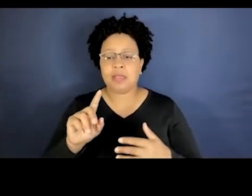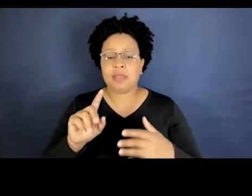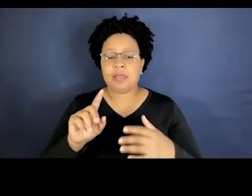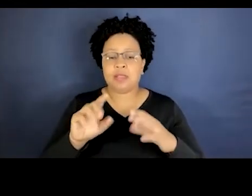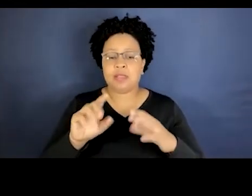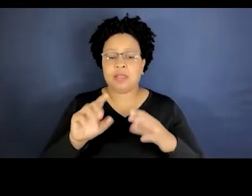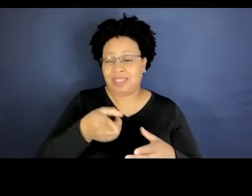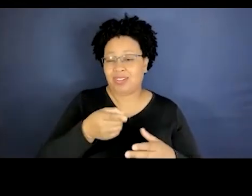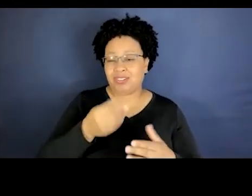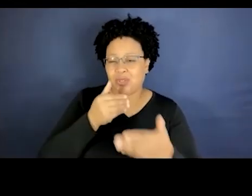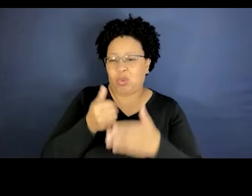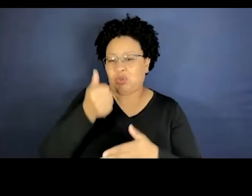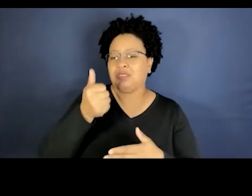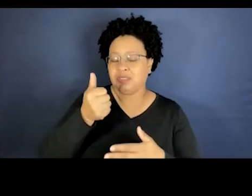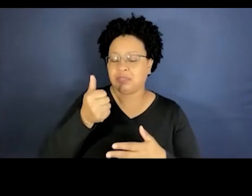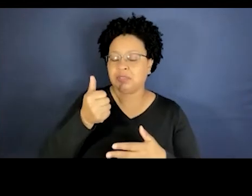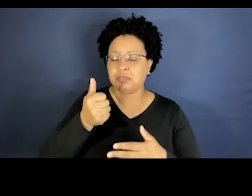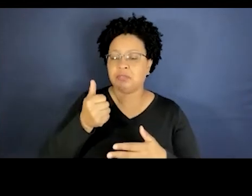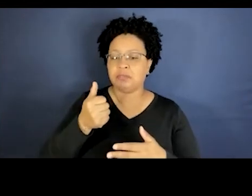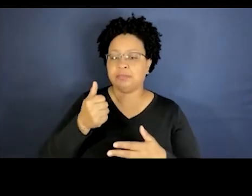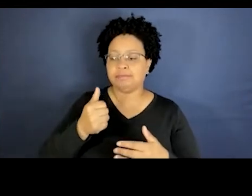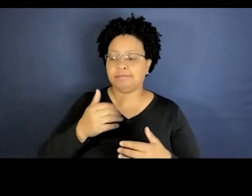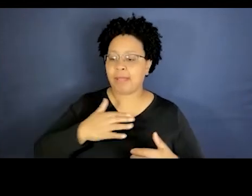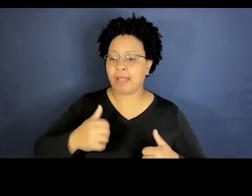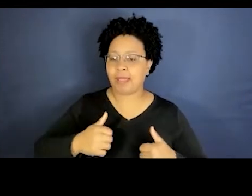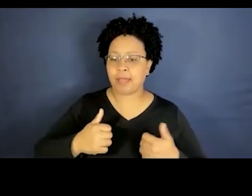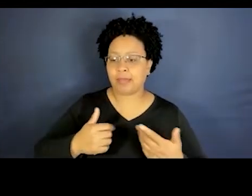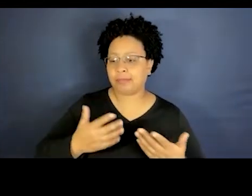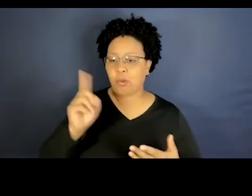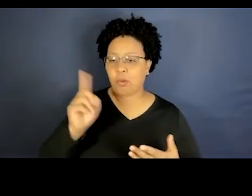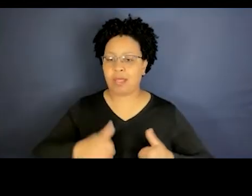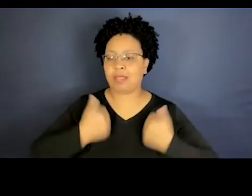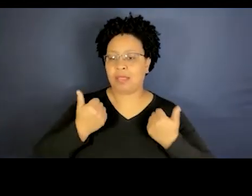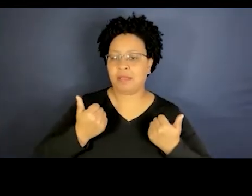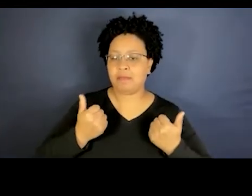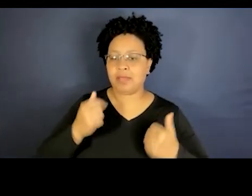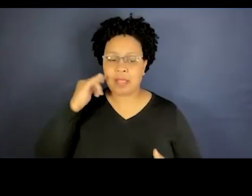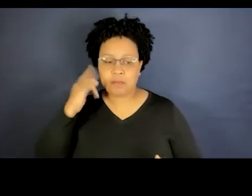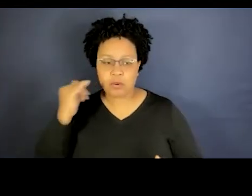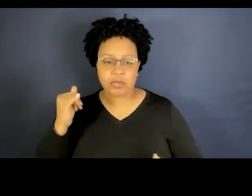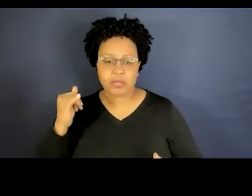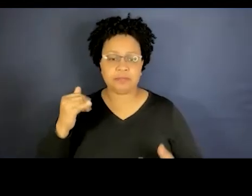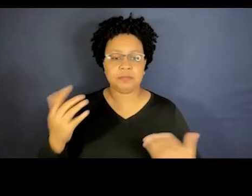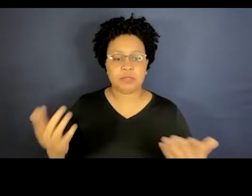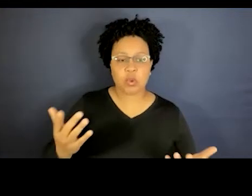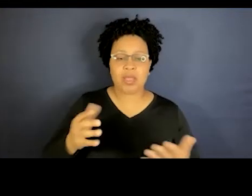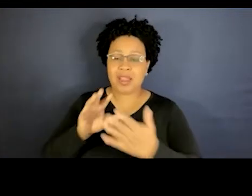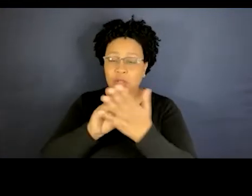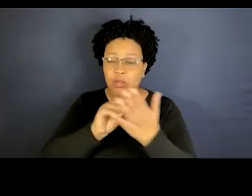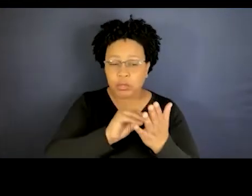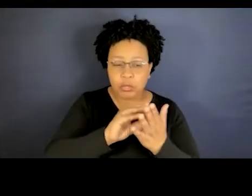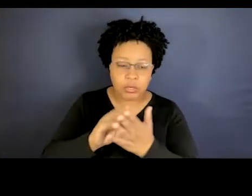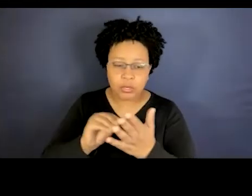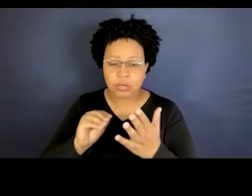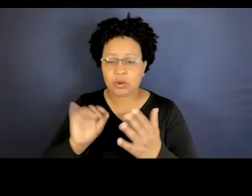And as I researched, I just happened to find out about Sankofa, which was a group geared